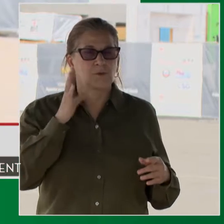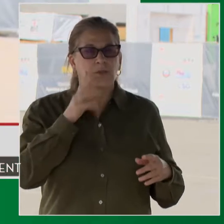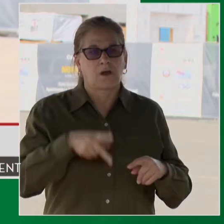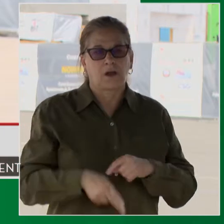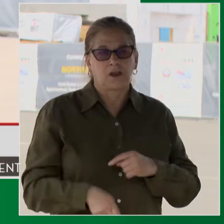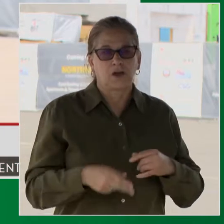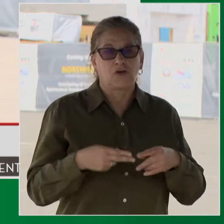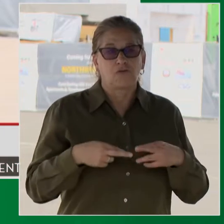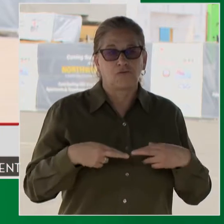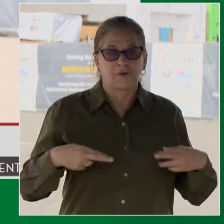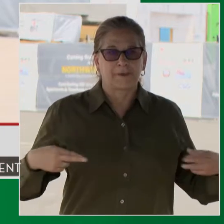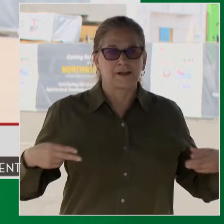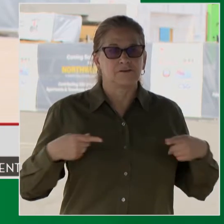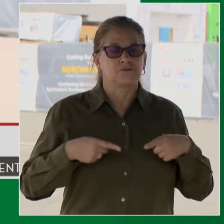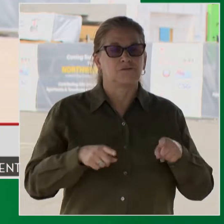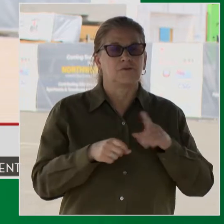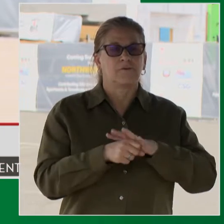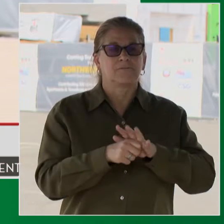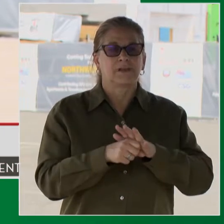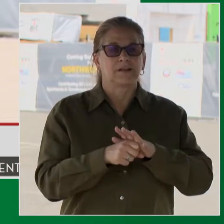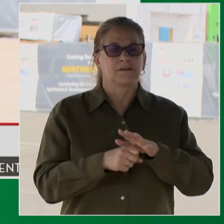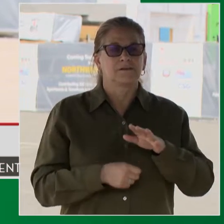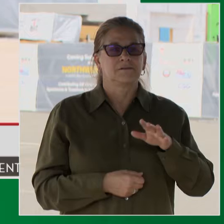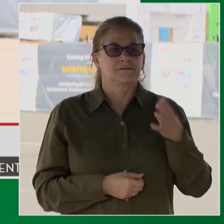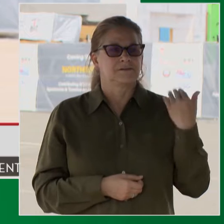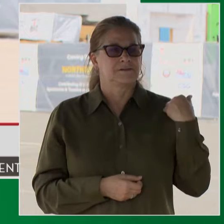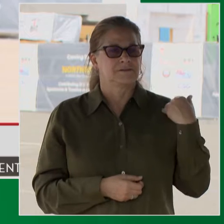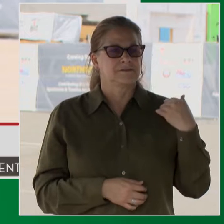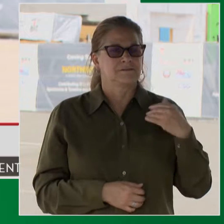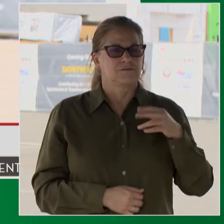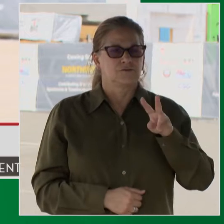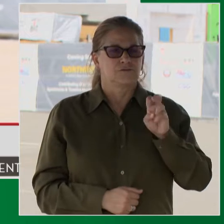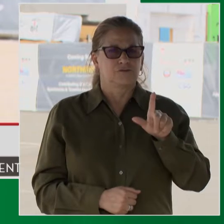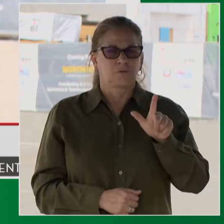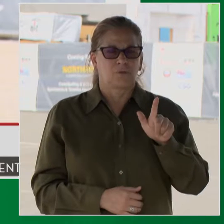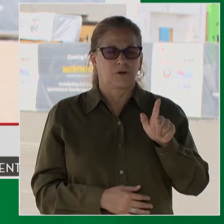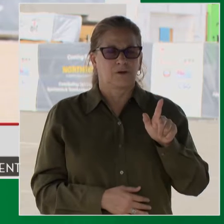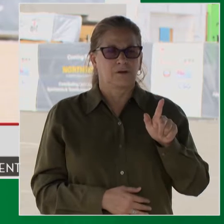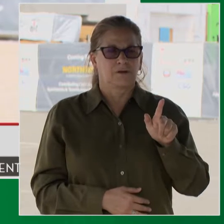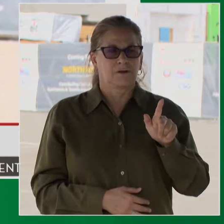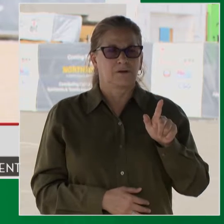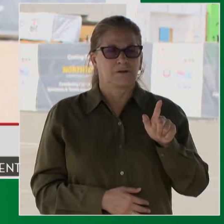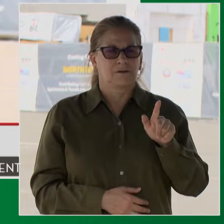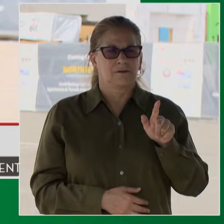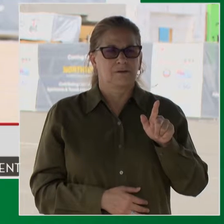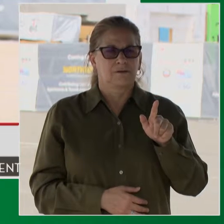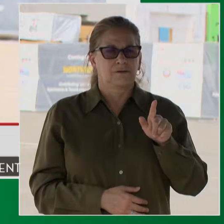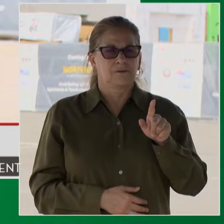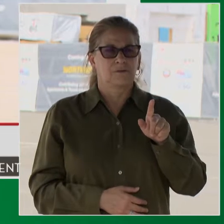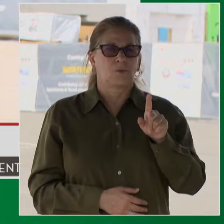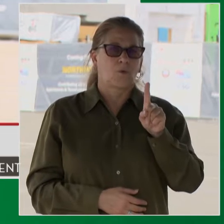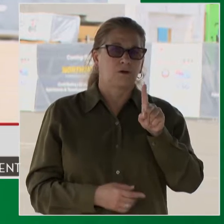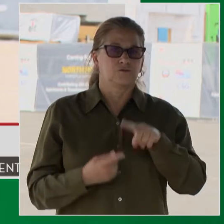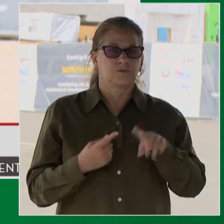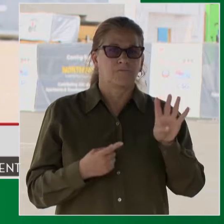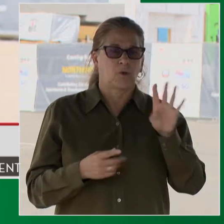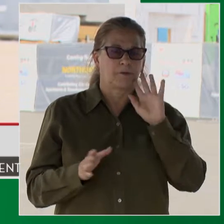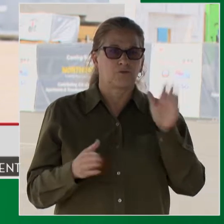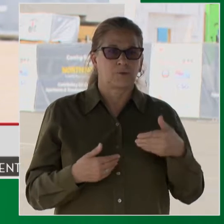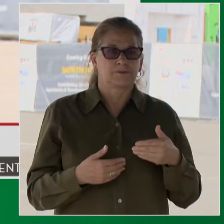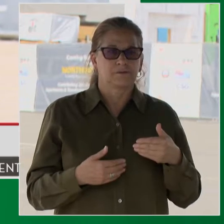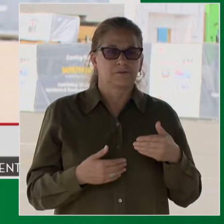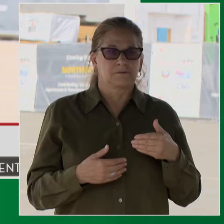on 220 1 to 4 bedroom units, which will contribute to our 36,000 by 2025